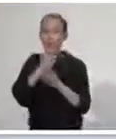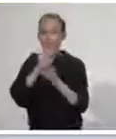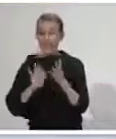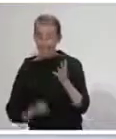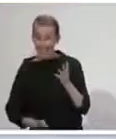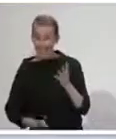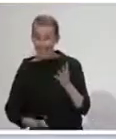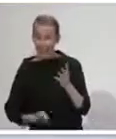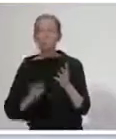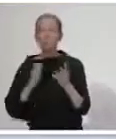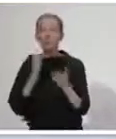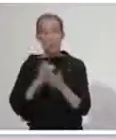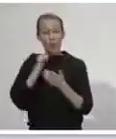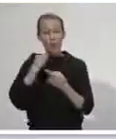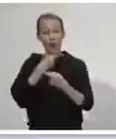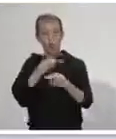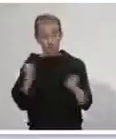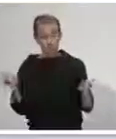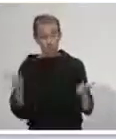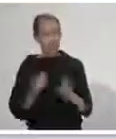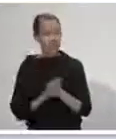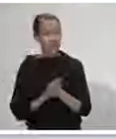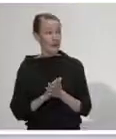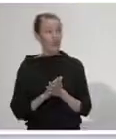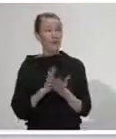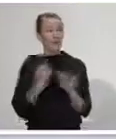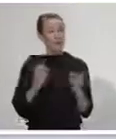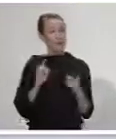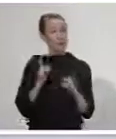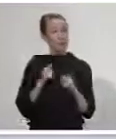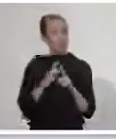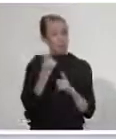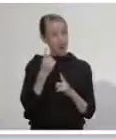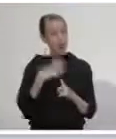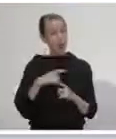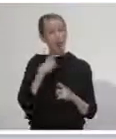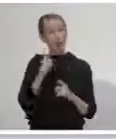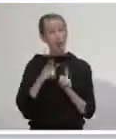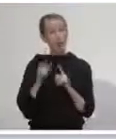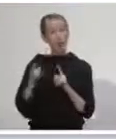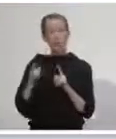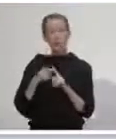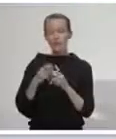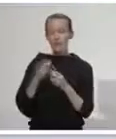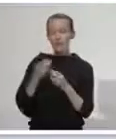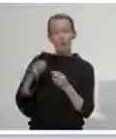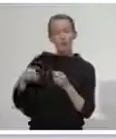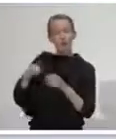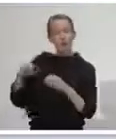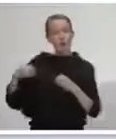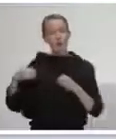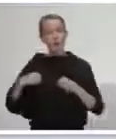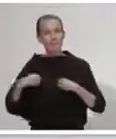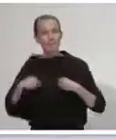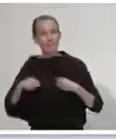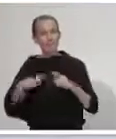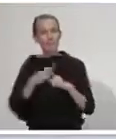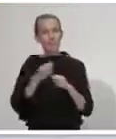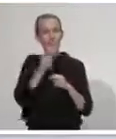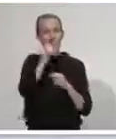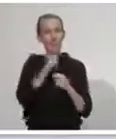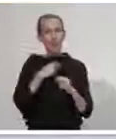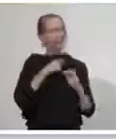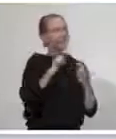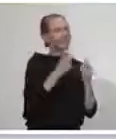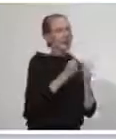I have heard not only the tourism industry, but also those who are being separated regionally from family and friends. So